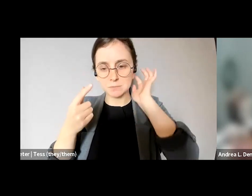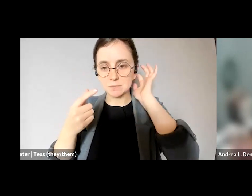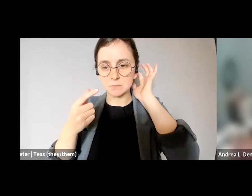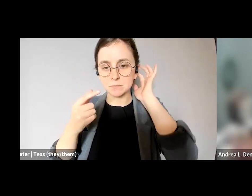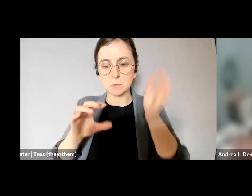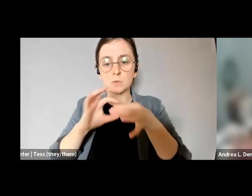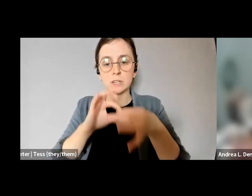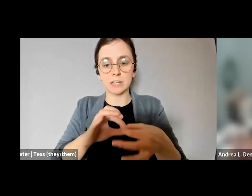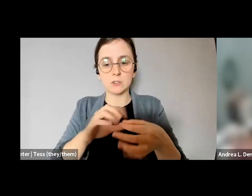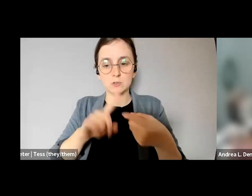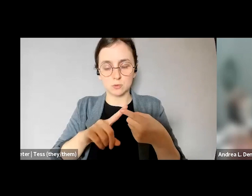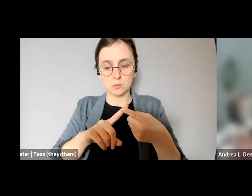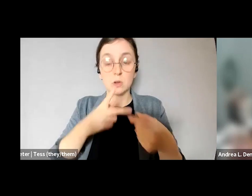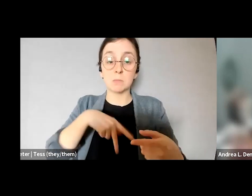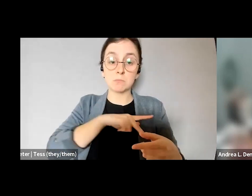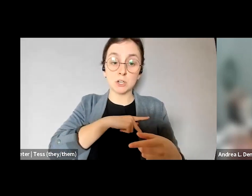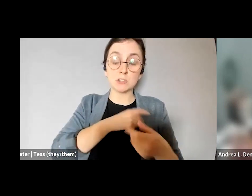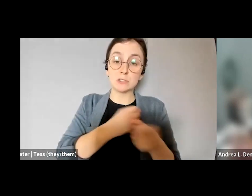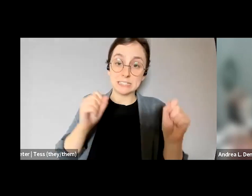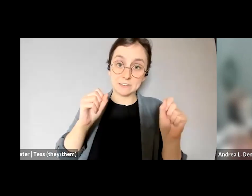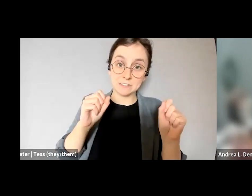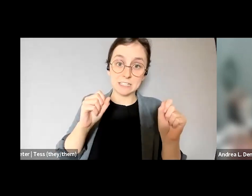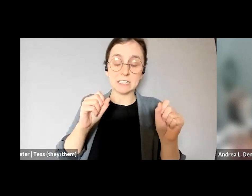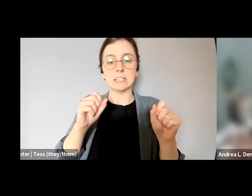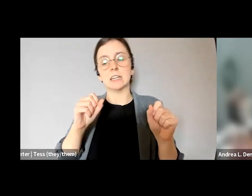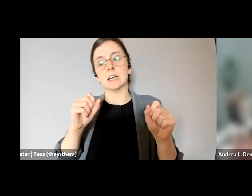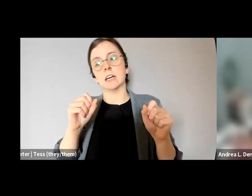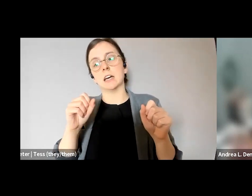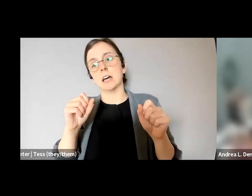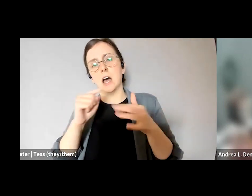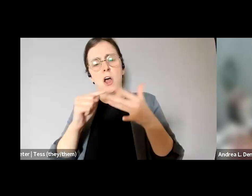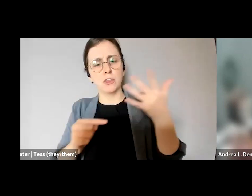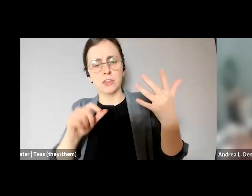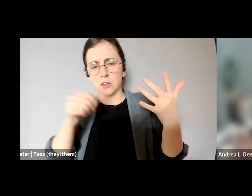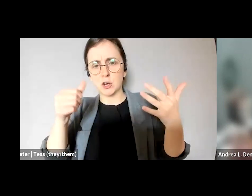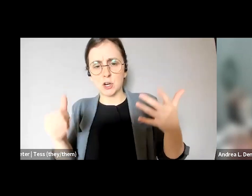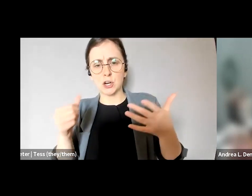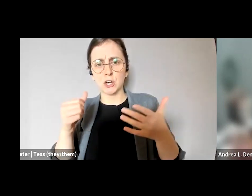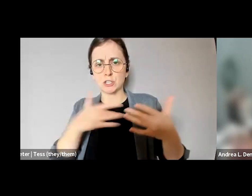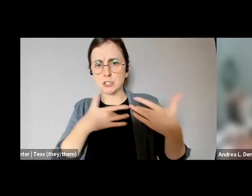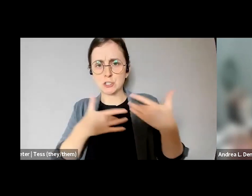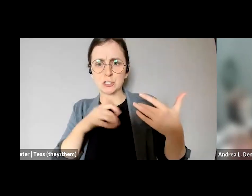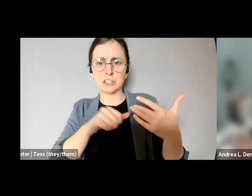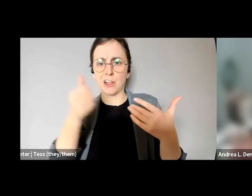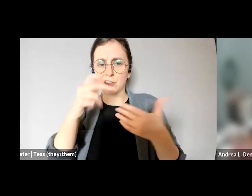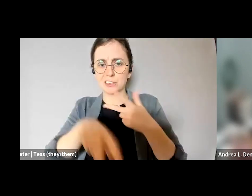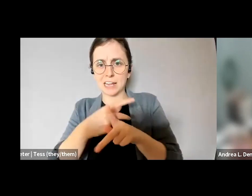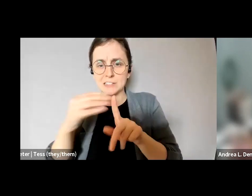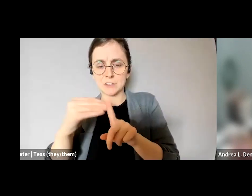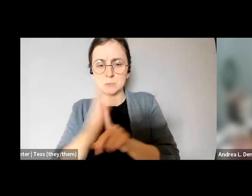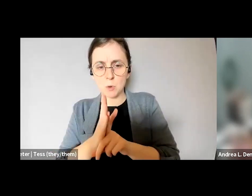professional concerns, civil suit. In other words, some other types of exposure that don't